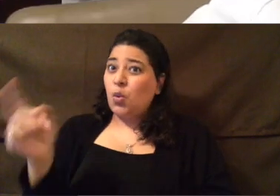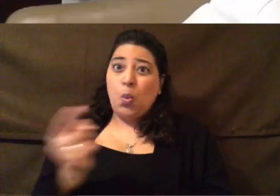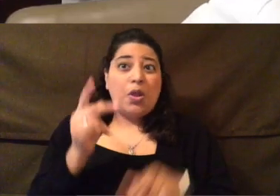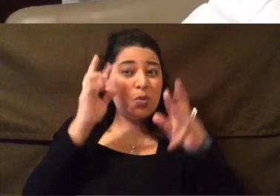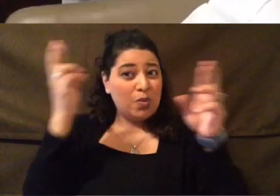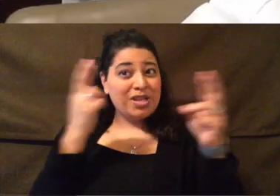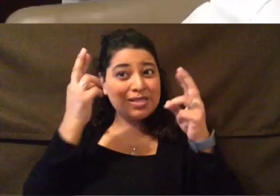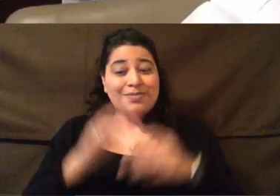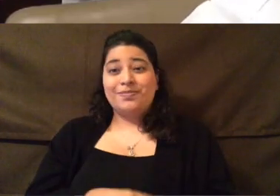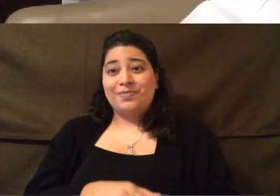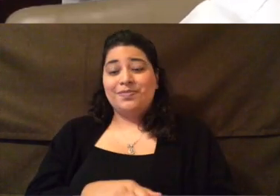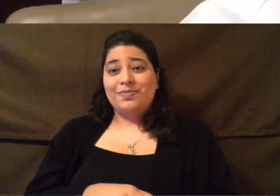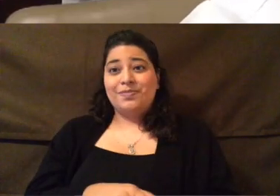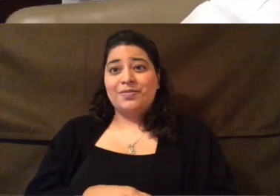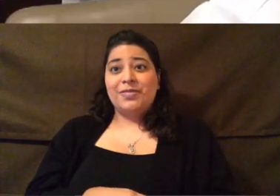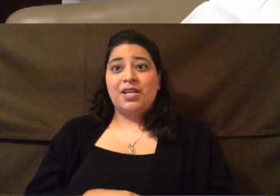reason.